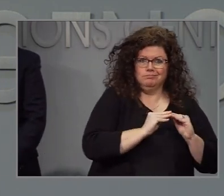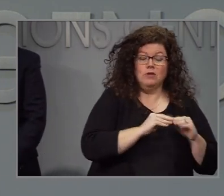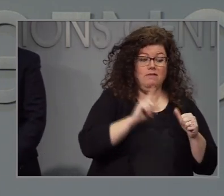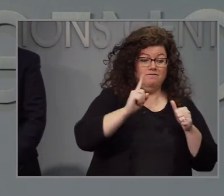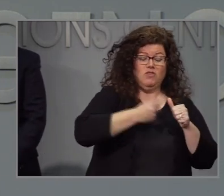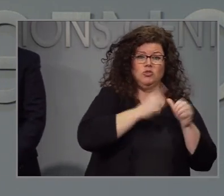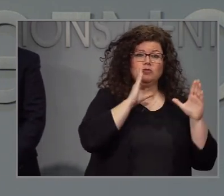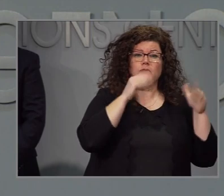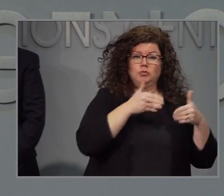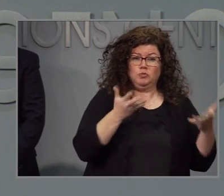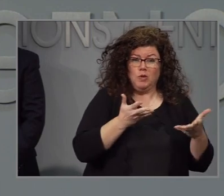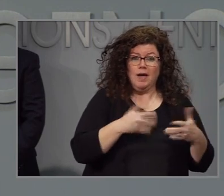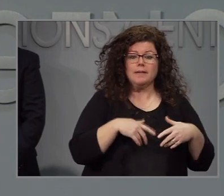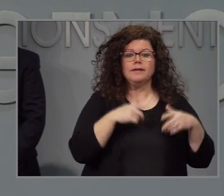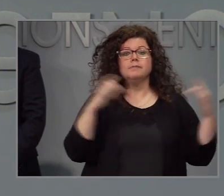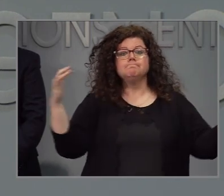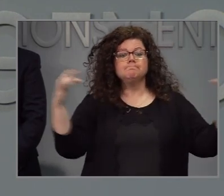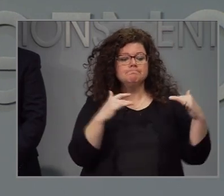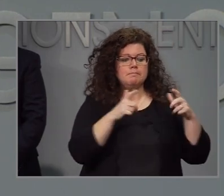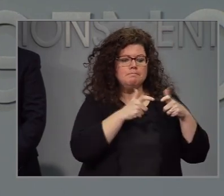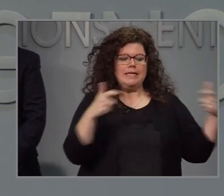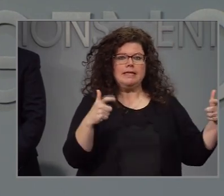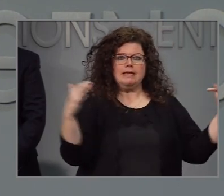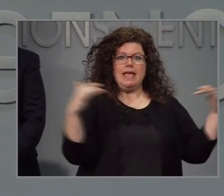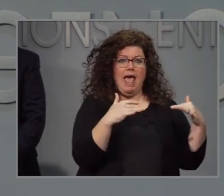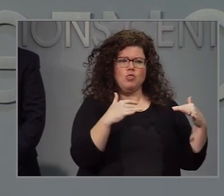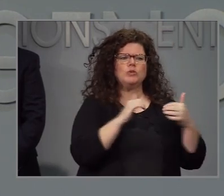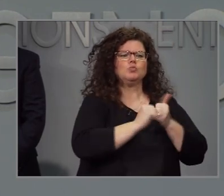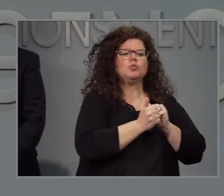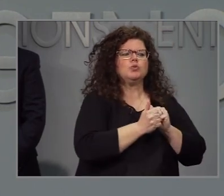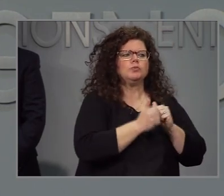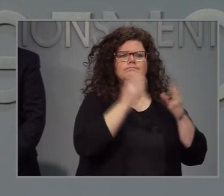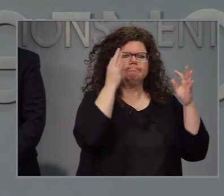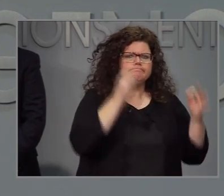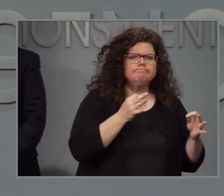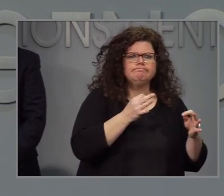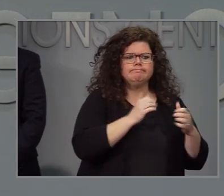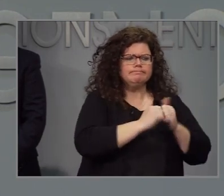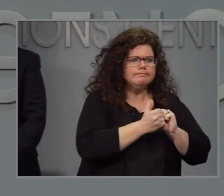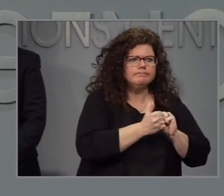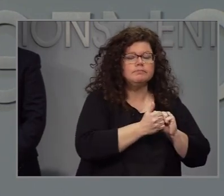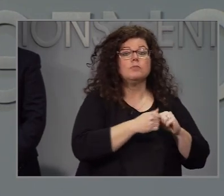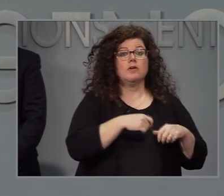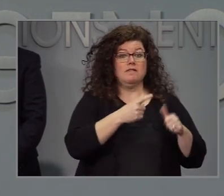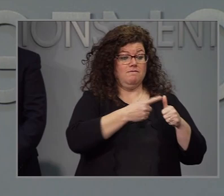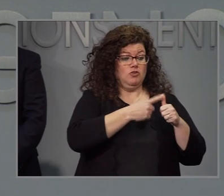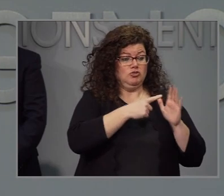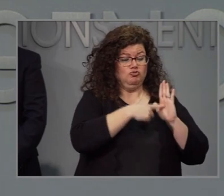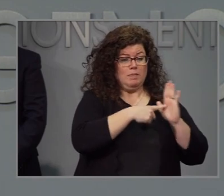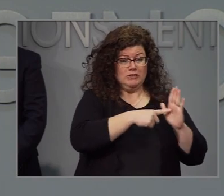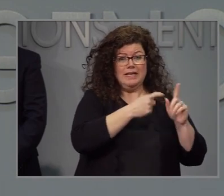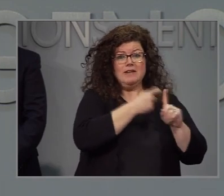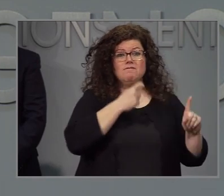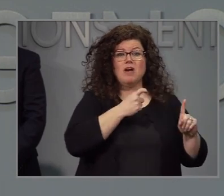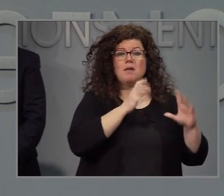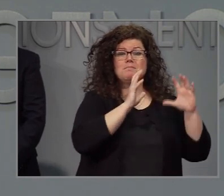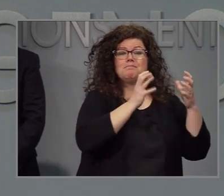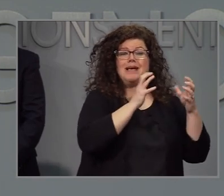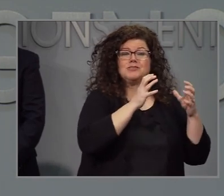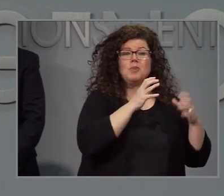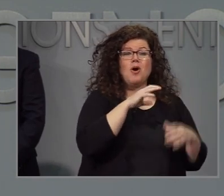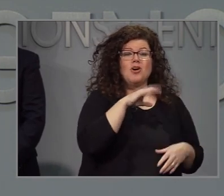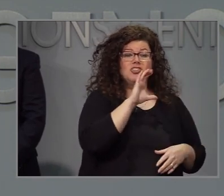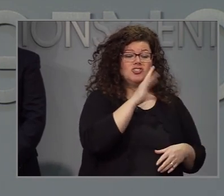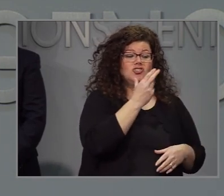gatherings. It's chaired by Donna Julian of the Charlotte Hornets and included representatives from Live Nation,